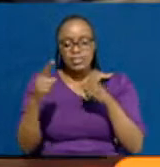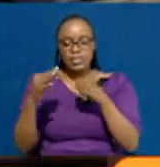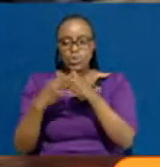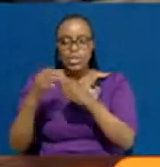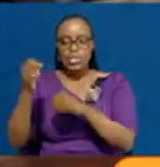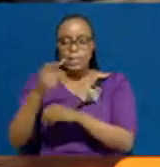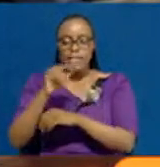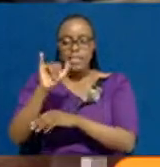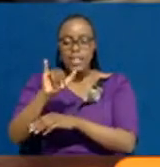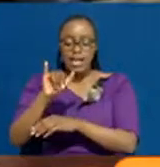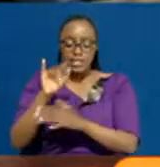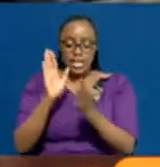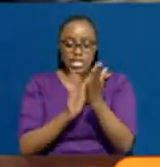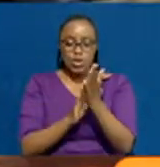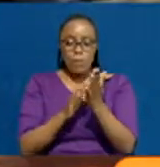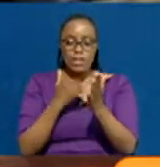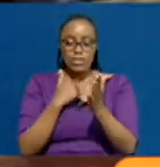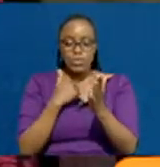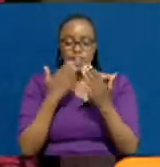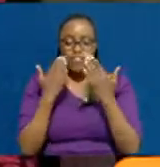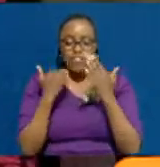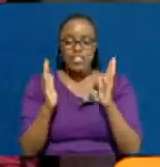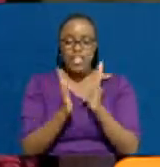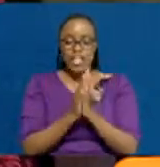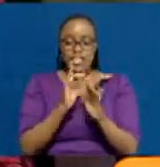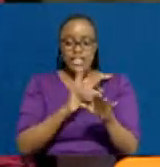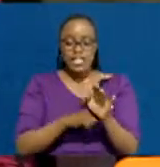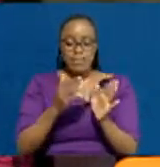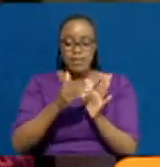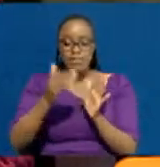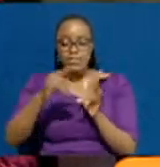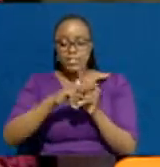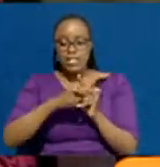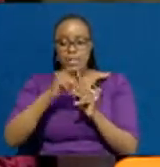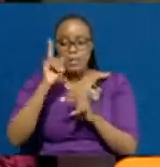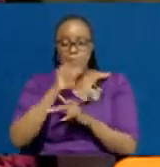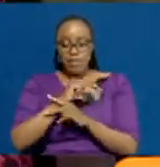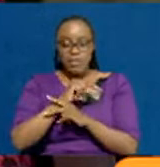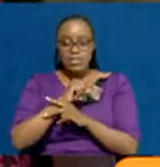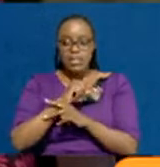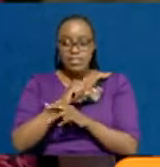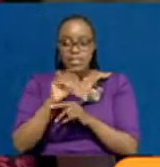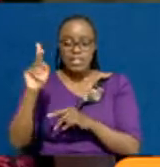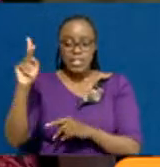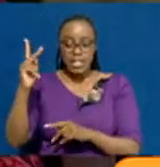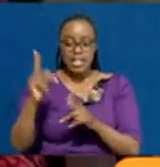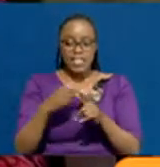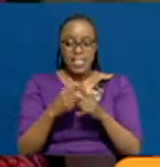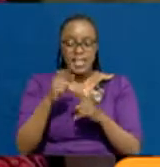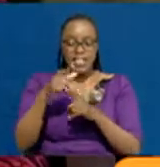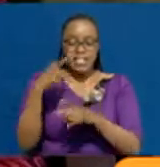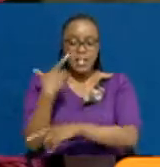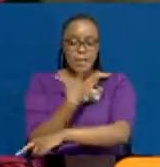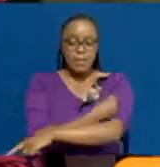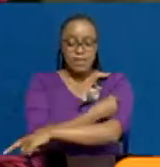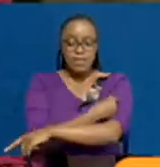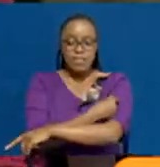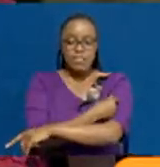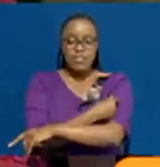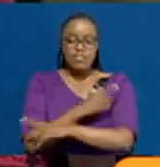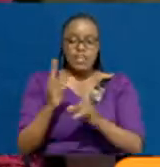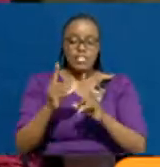actually made that recommendation. And because the time has lapsed since we started deploying the vaccines in Kenya, these vaccines were deployed from